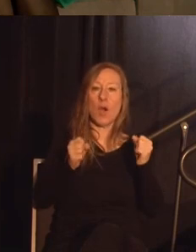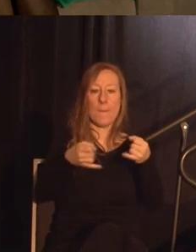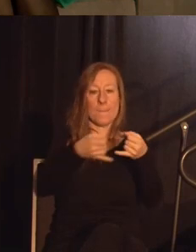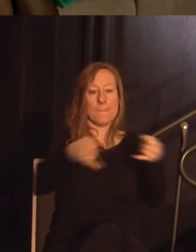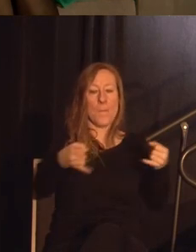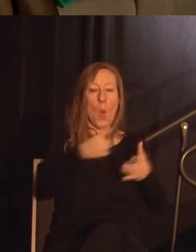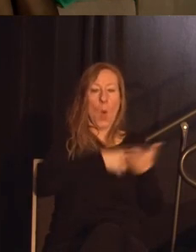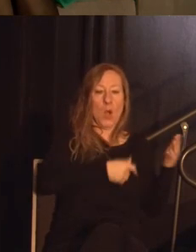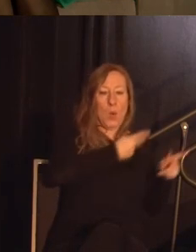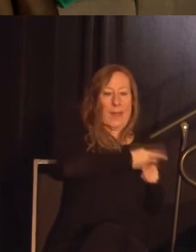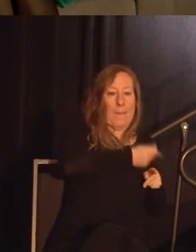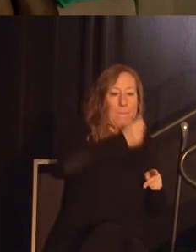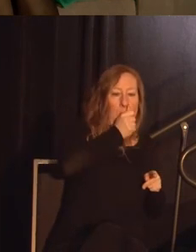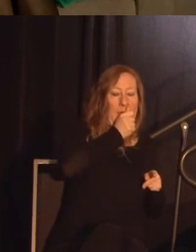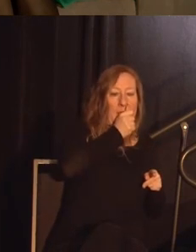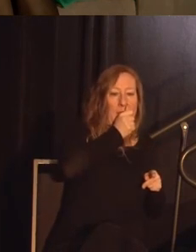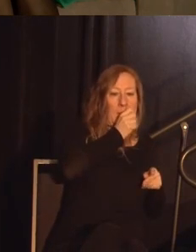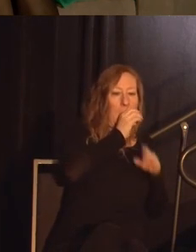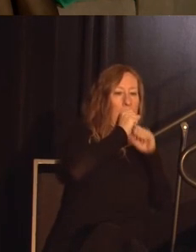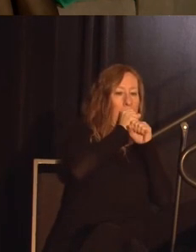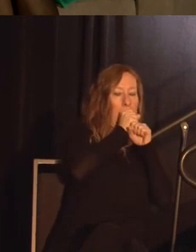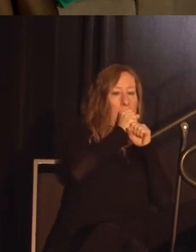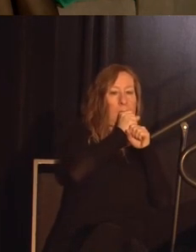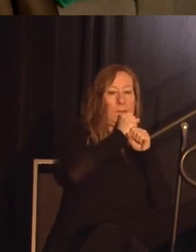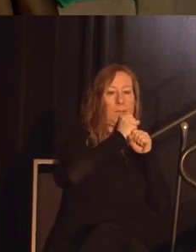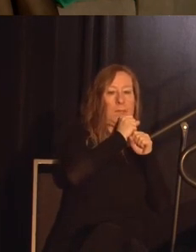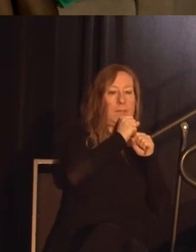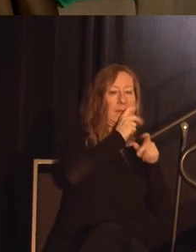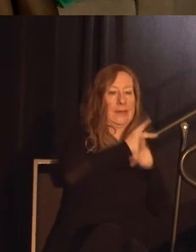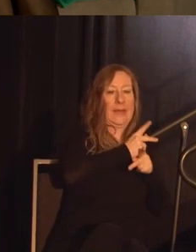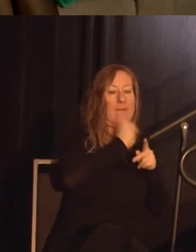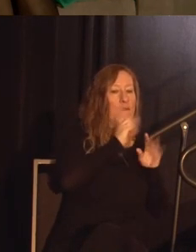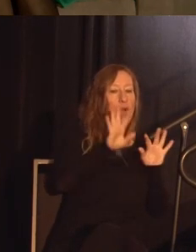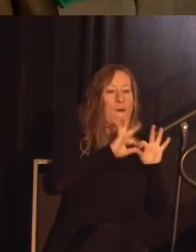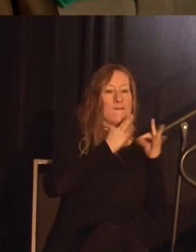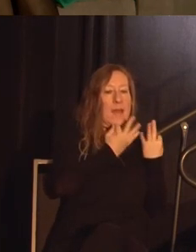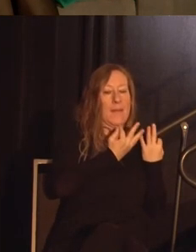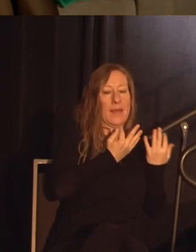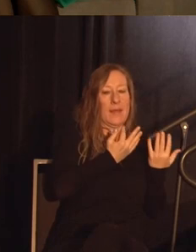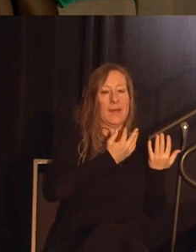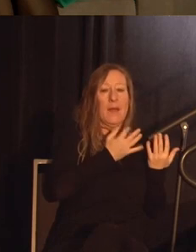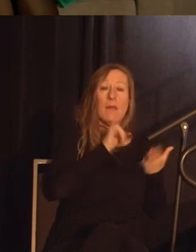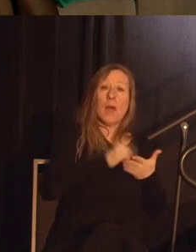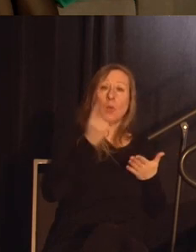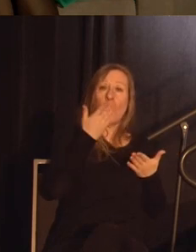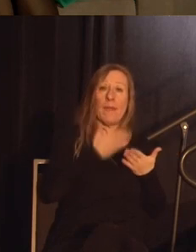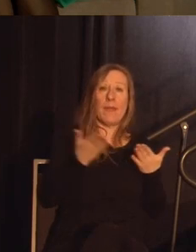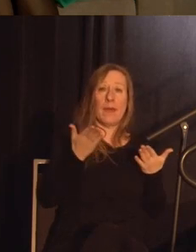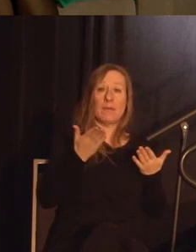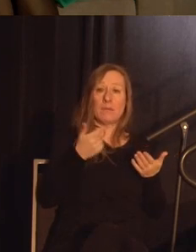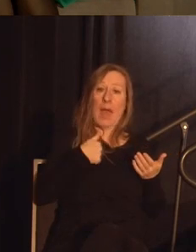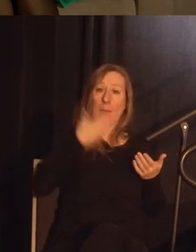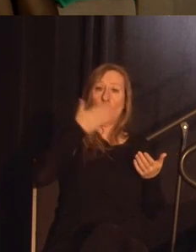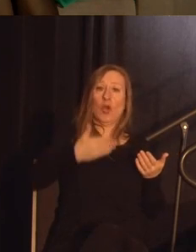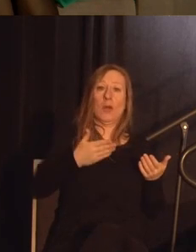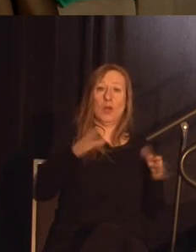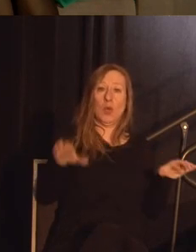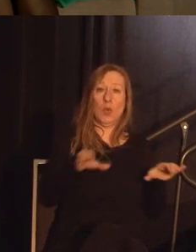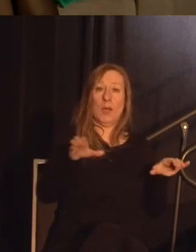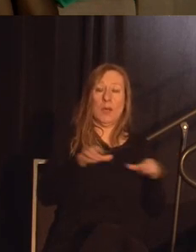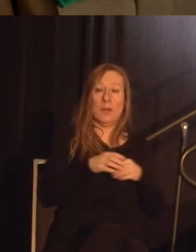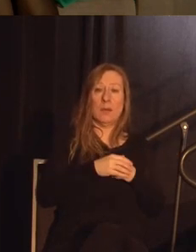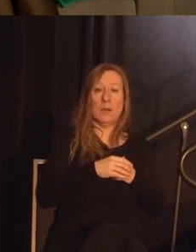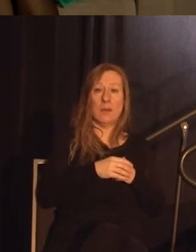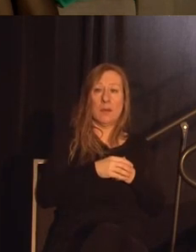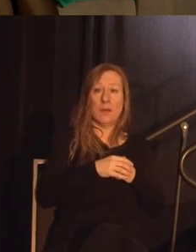keep for yourself and for your family. And that is one thing that I'm good at, is like, kind of effortlessly, because